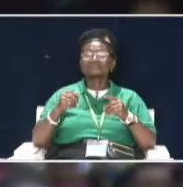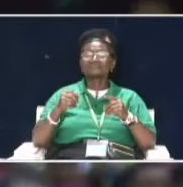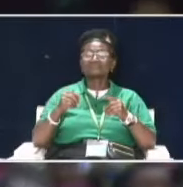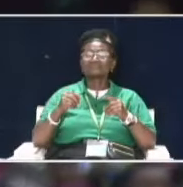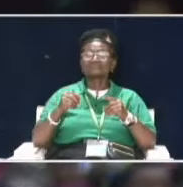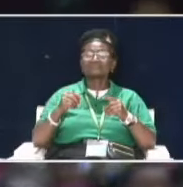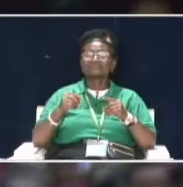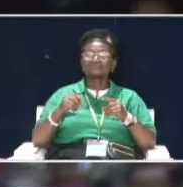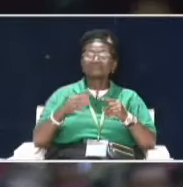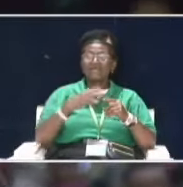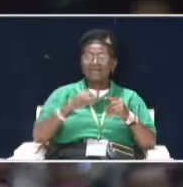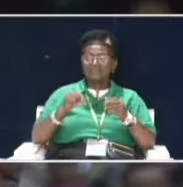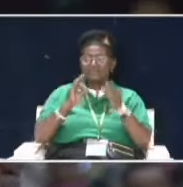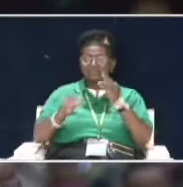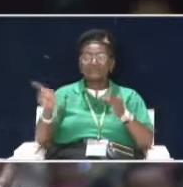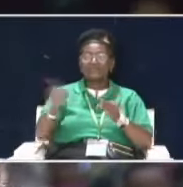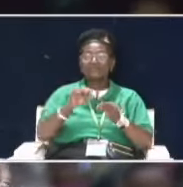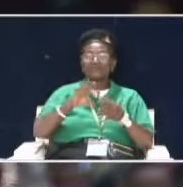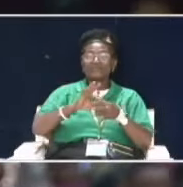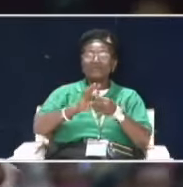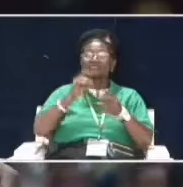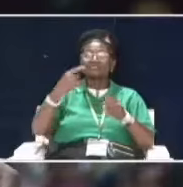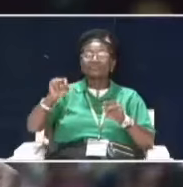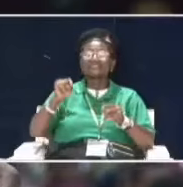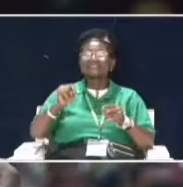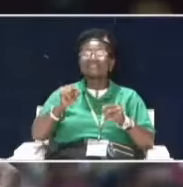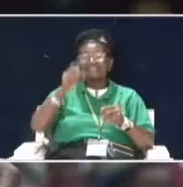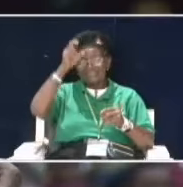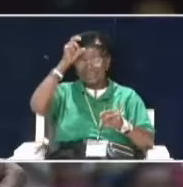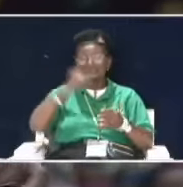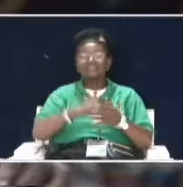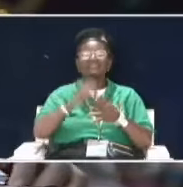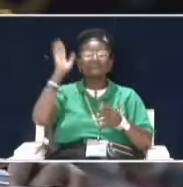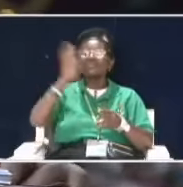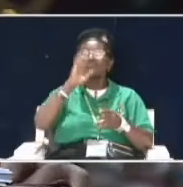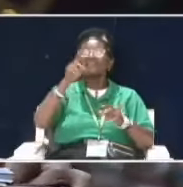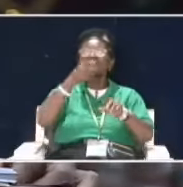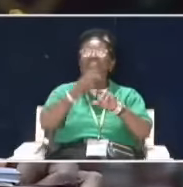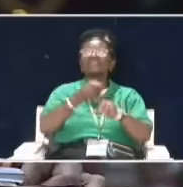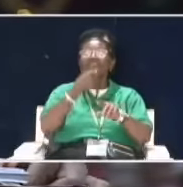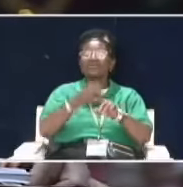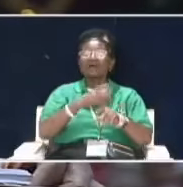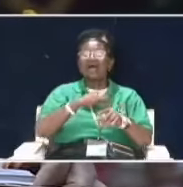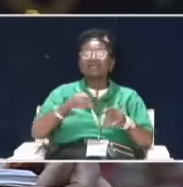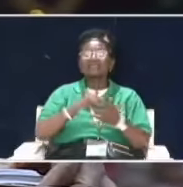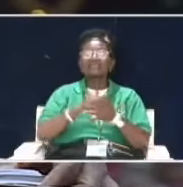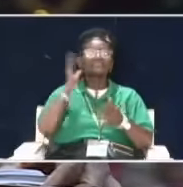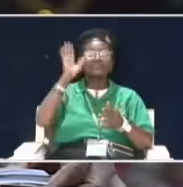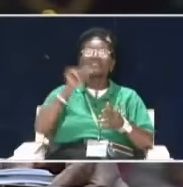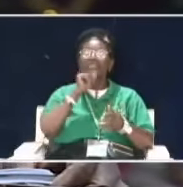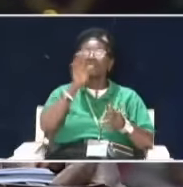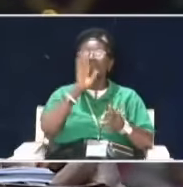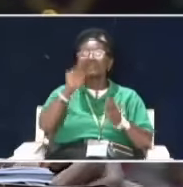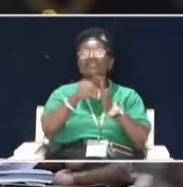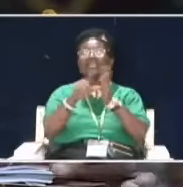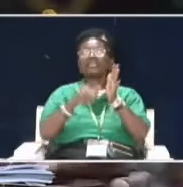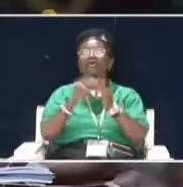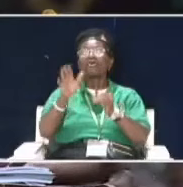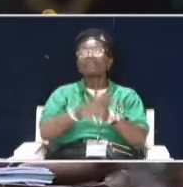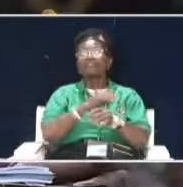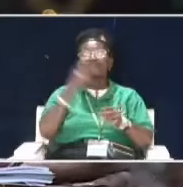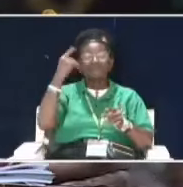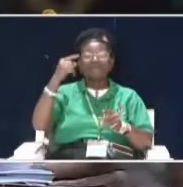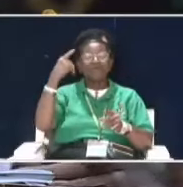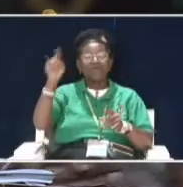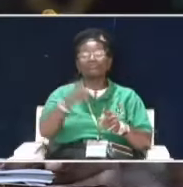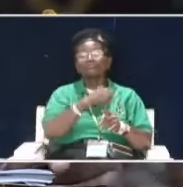And if you belong to the devil, it will be difficult. It won't even be lawful to want to take you away from your